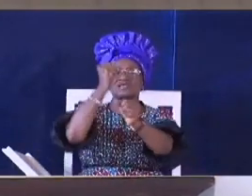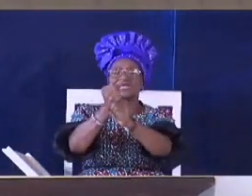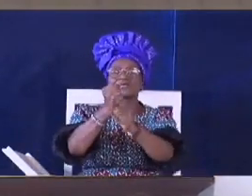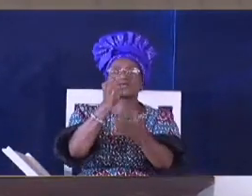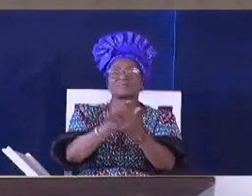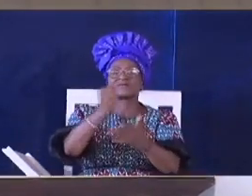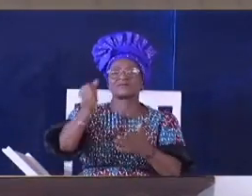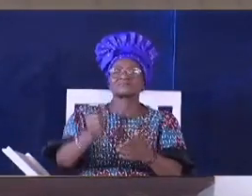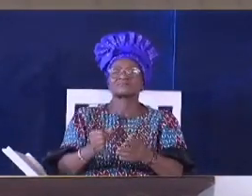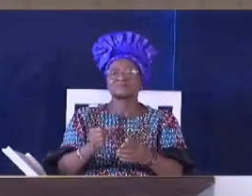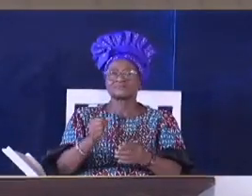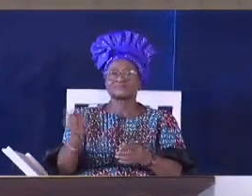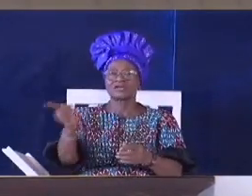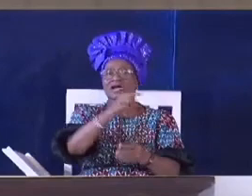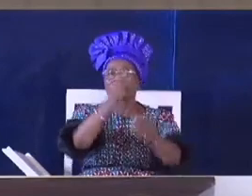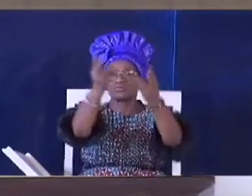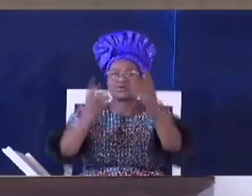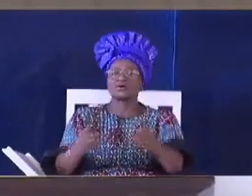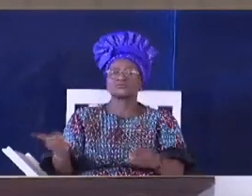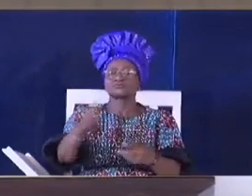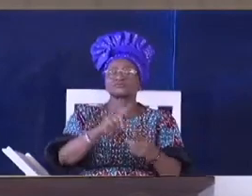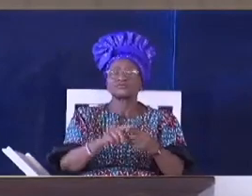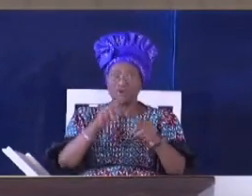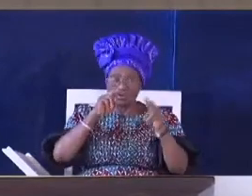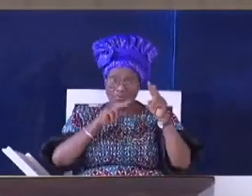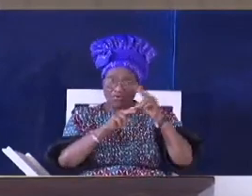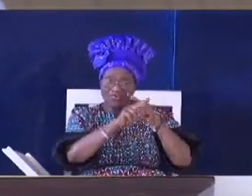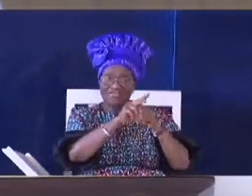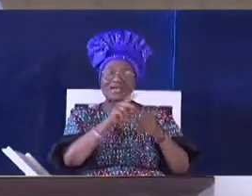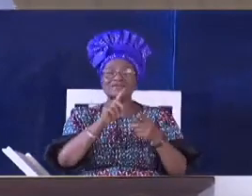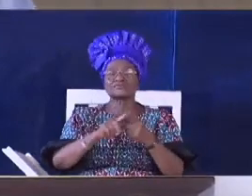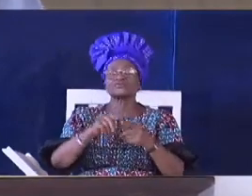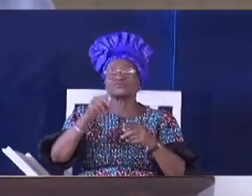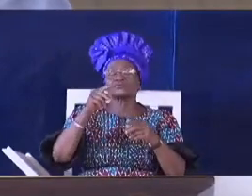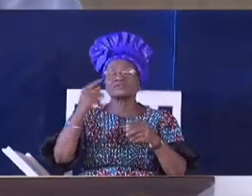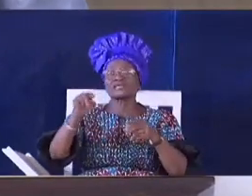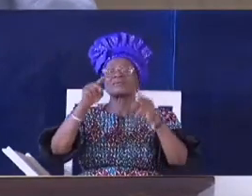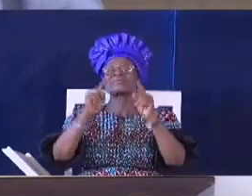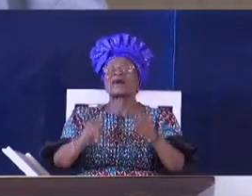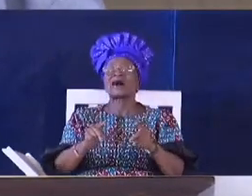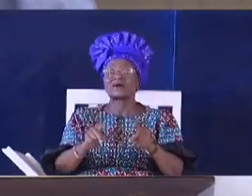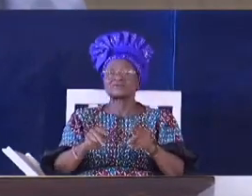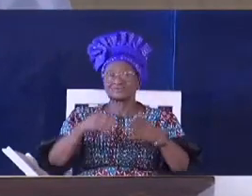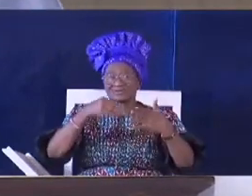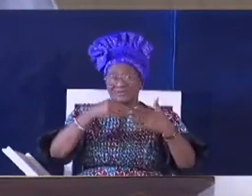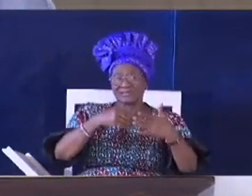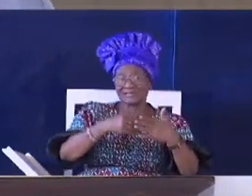I want you to prophesy to the fellow next to you, whether the devil likes it or not.